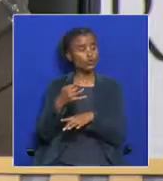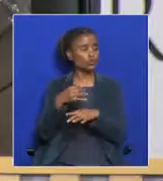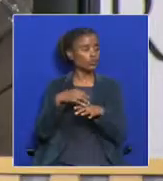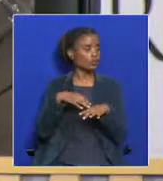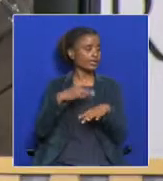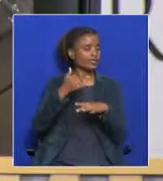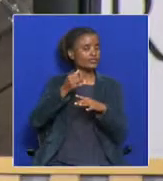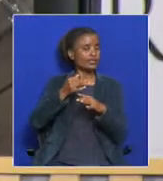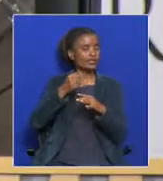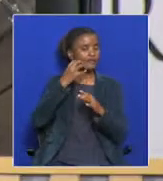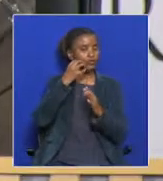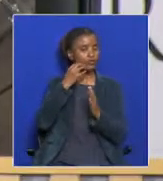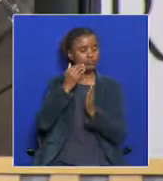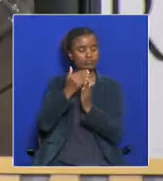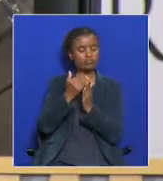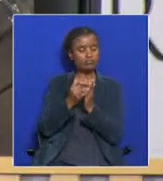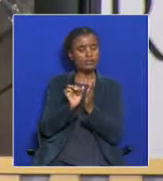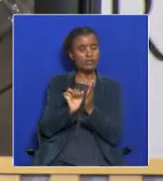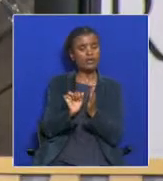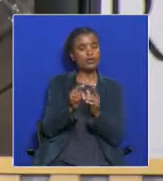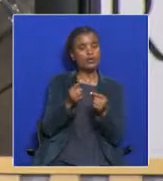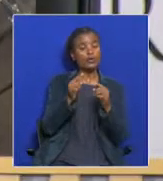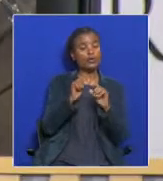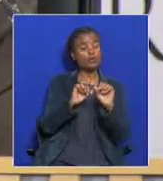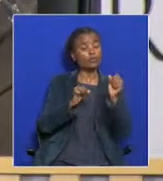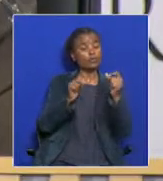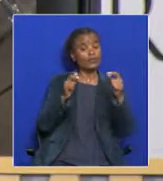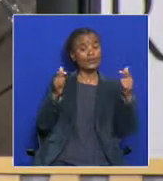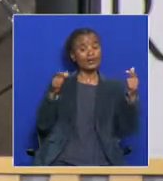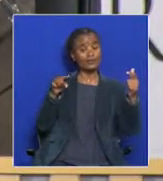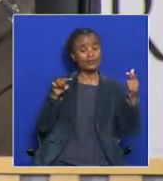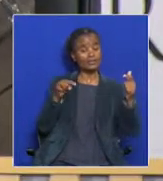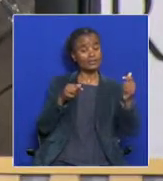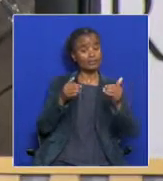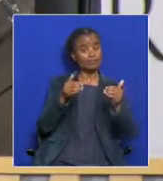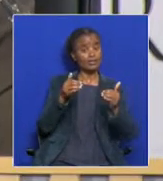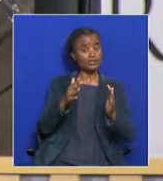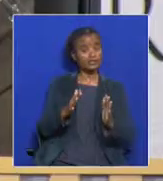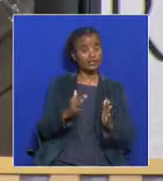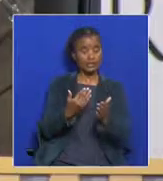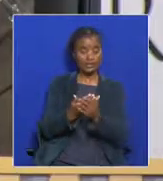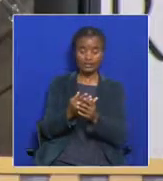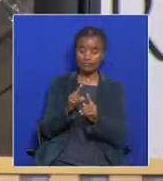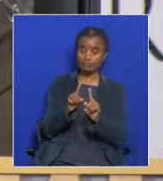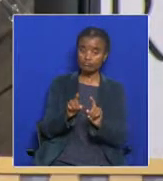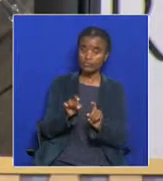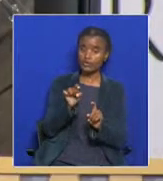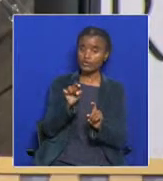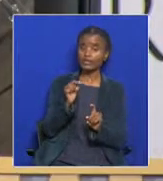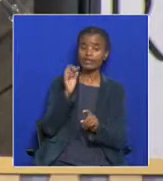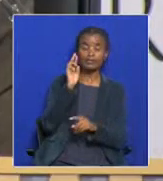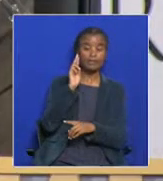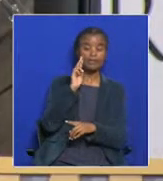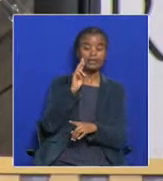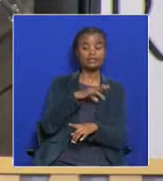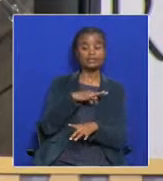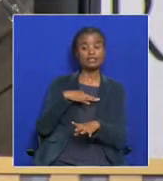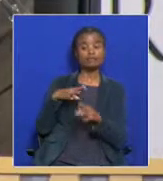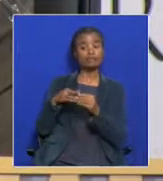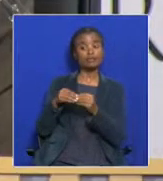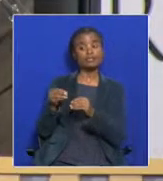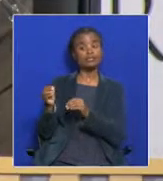warehouse manager about whether this occurred, because remember, he had to come through with staff, with laborers, to physically unpack